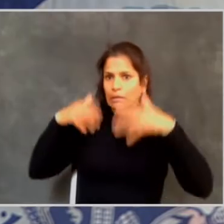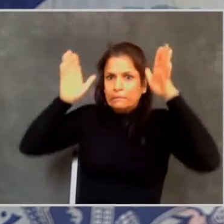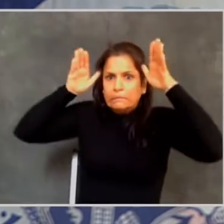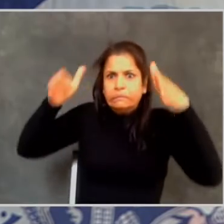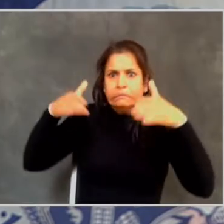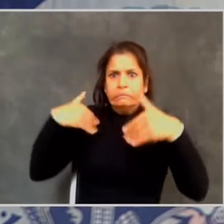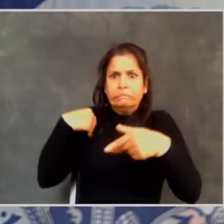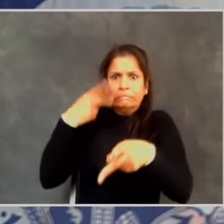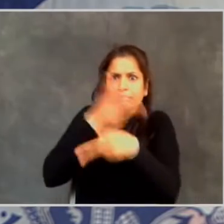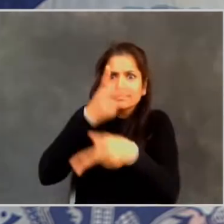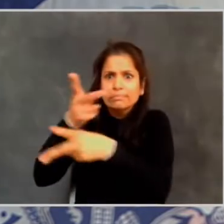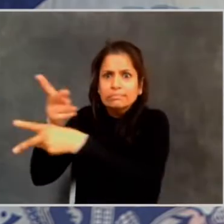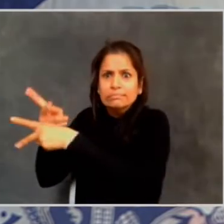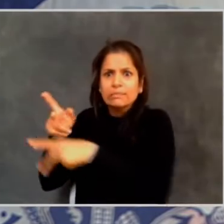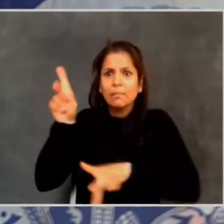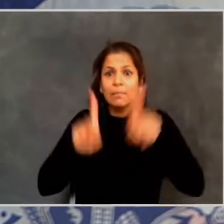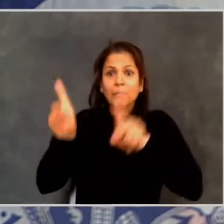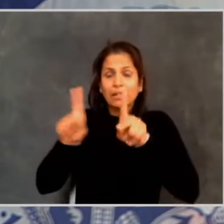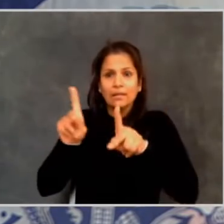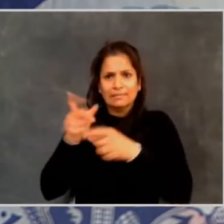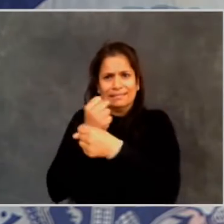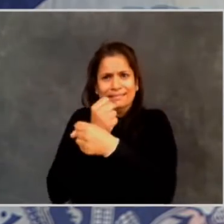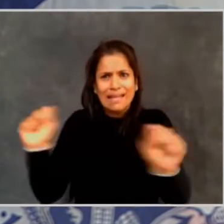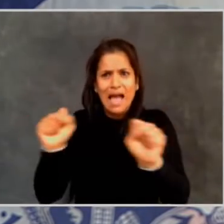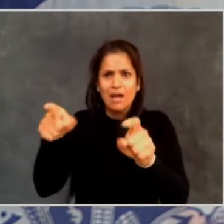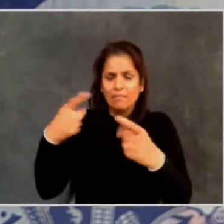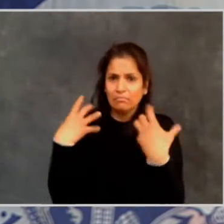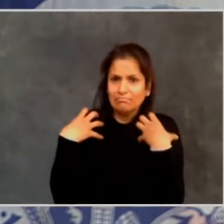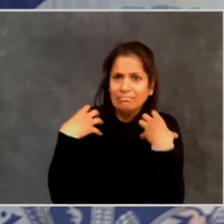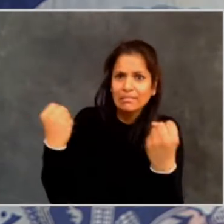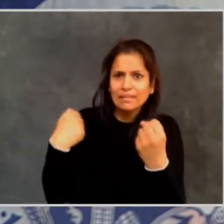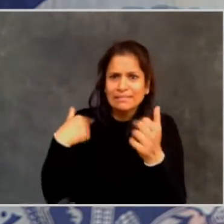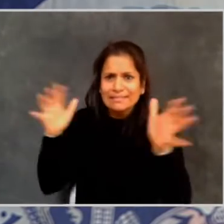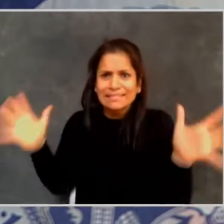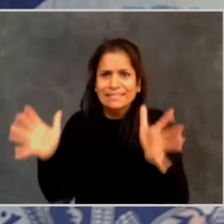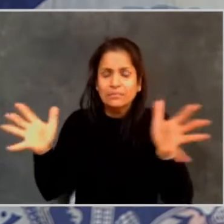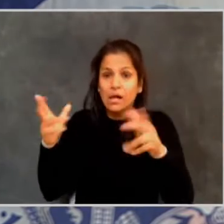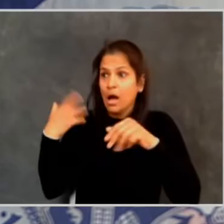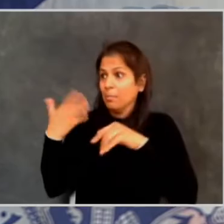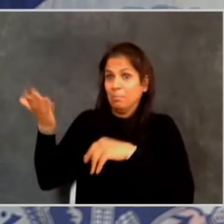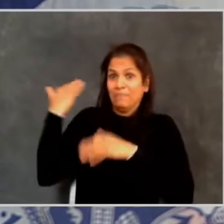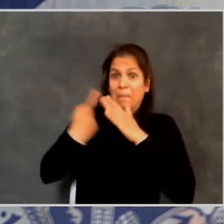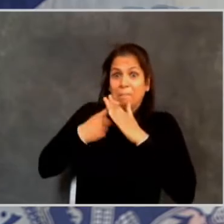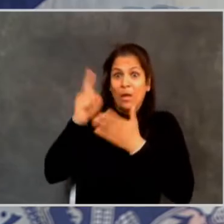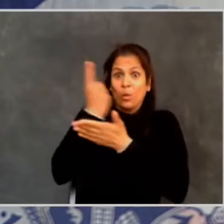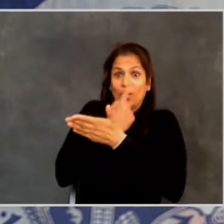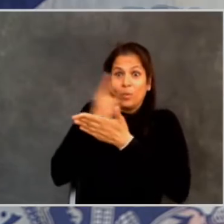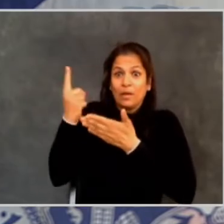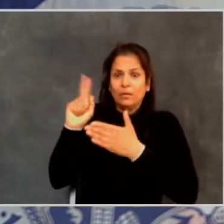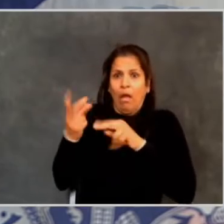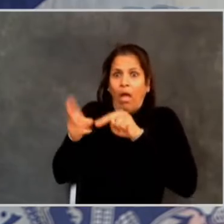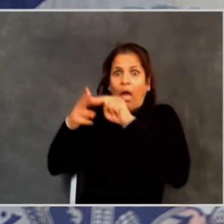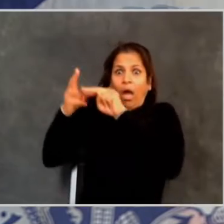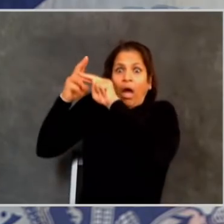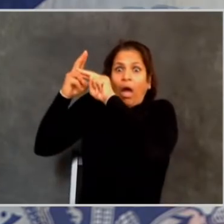evidence over what's really been just weeks. Now that we believe it, that we really have something hard and fast,